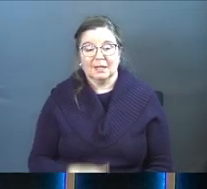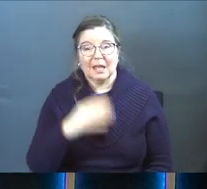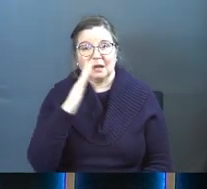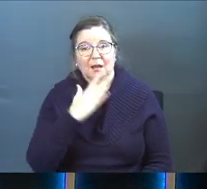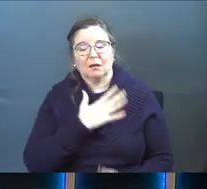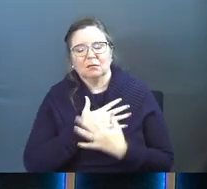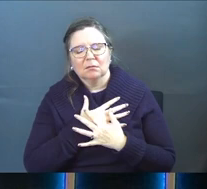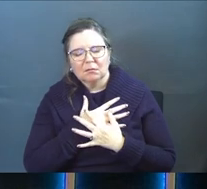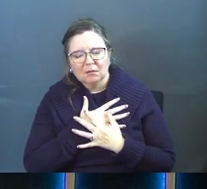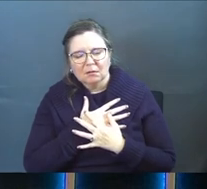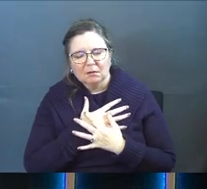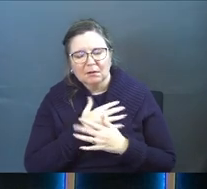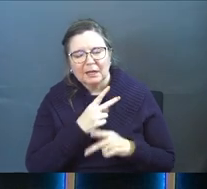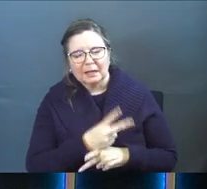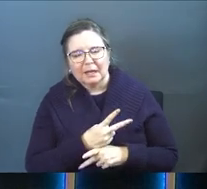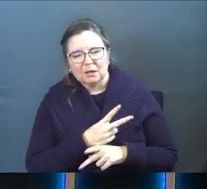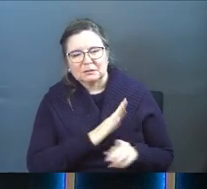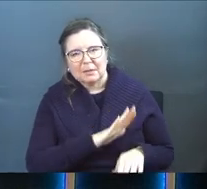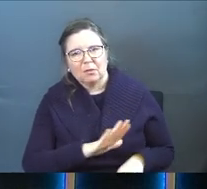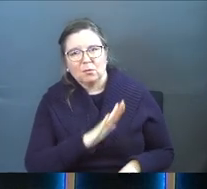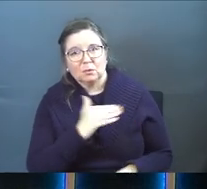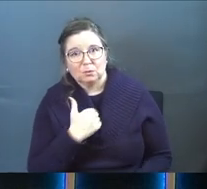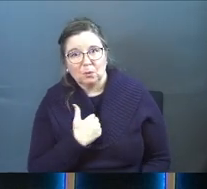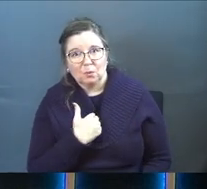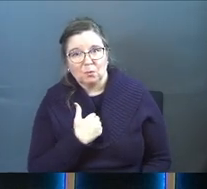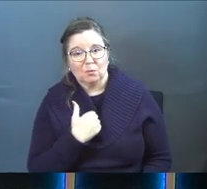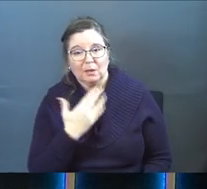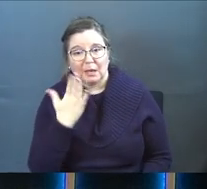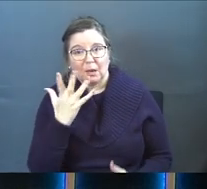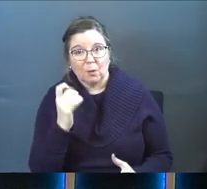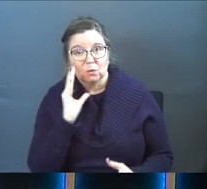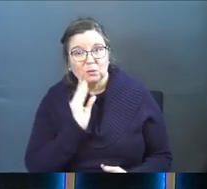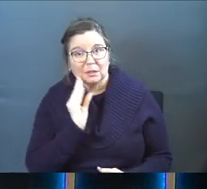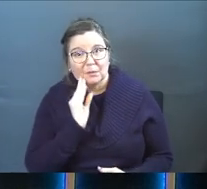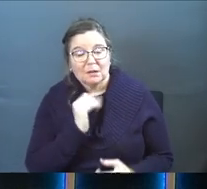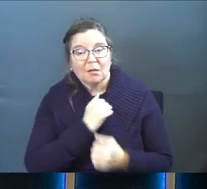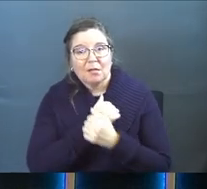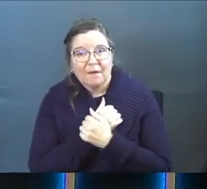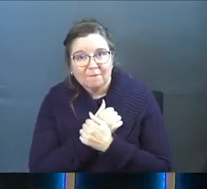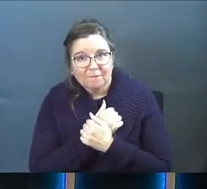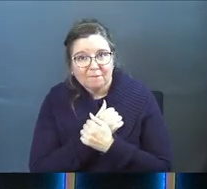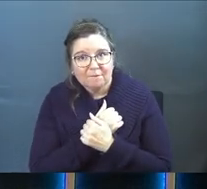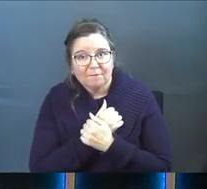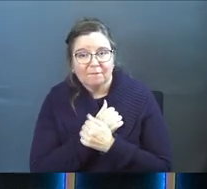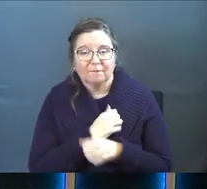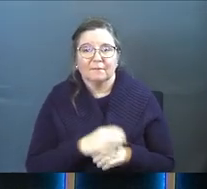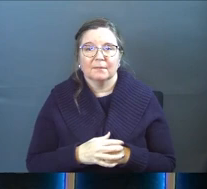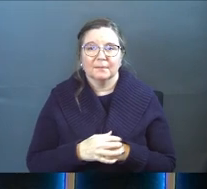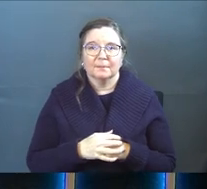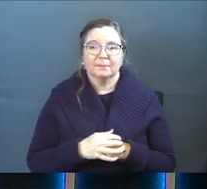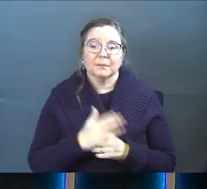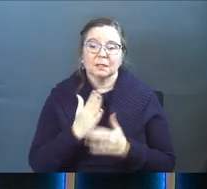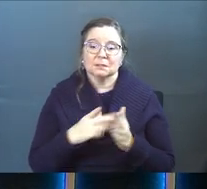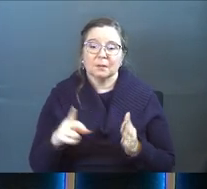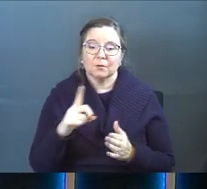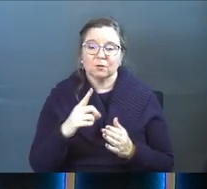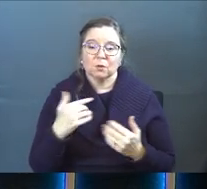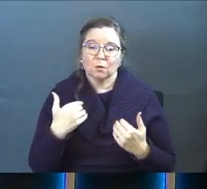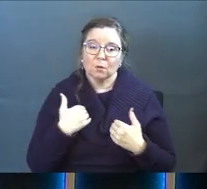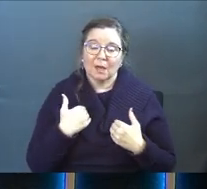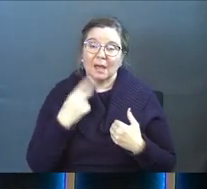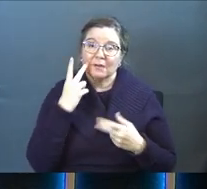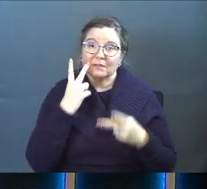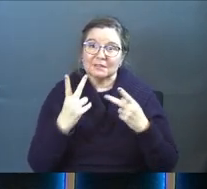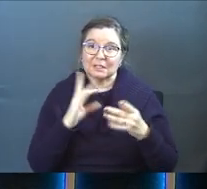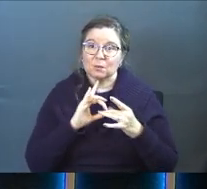And God cares about souls. And God wants you to experience love. And some of you guys